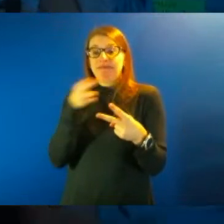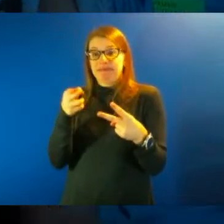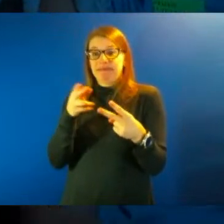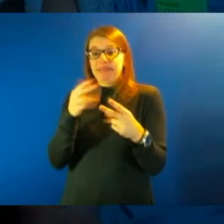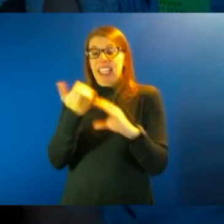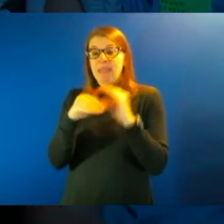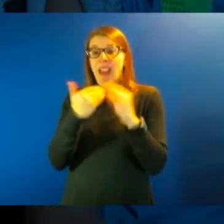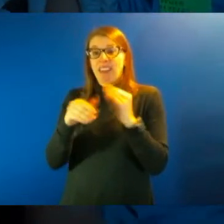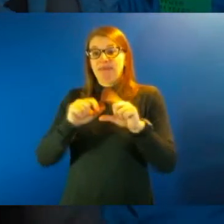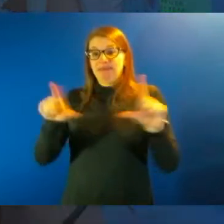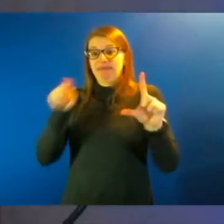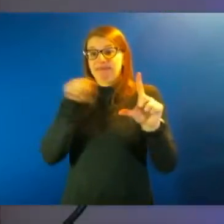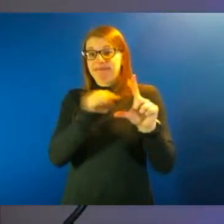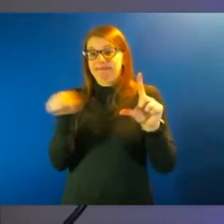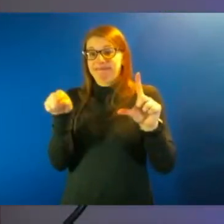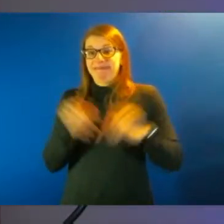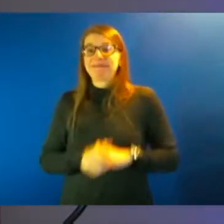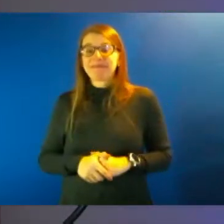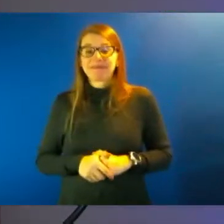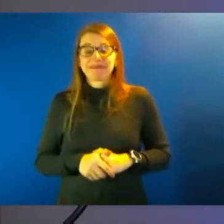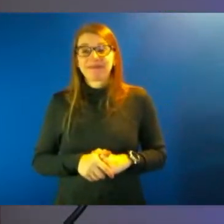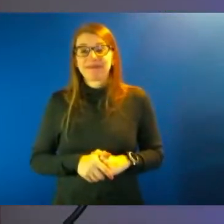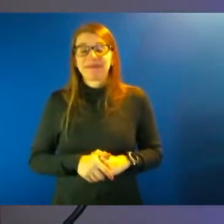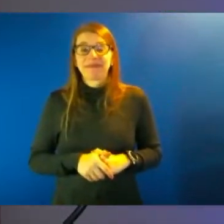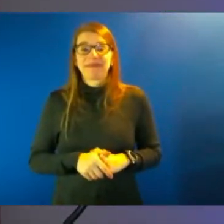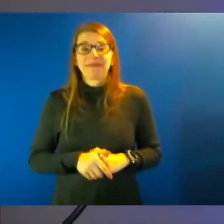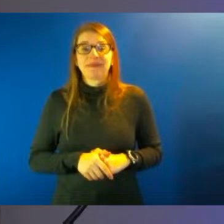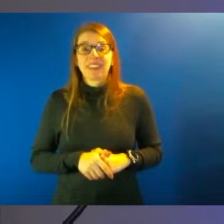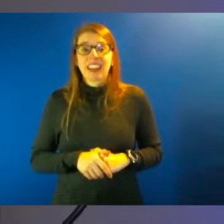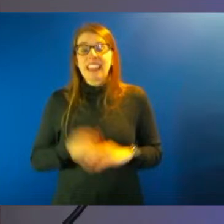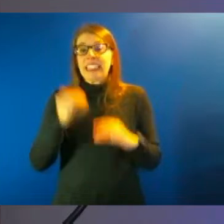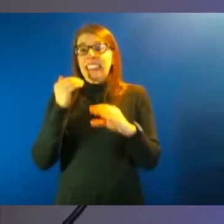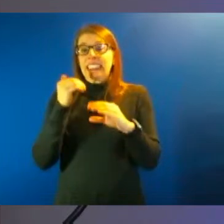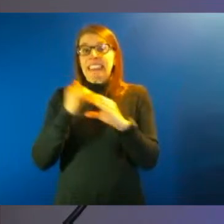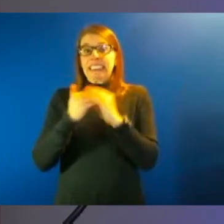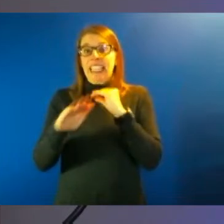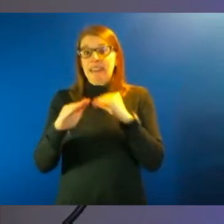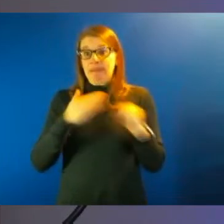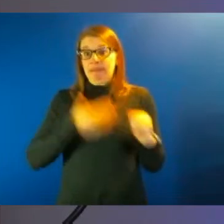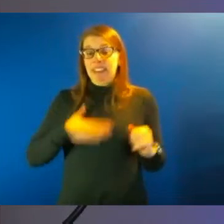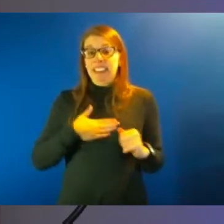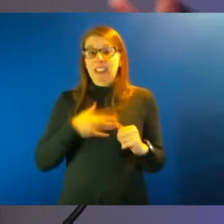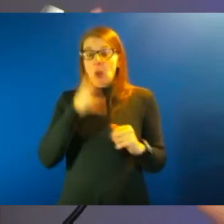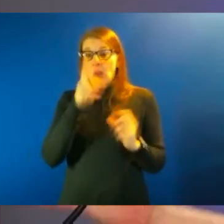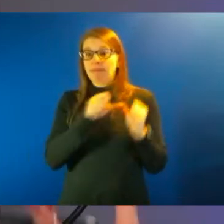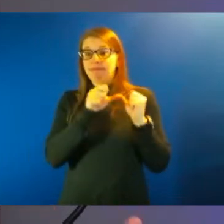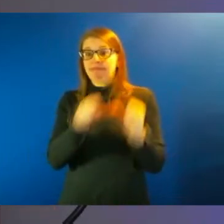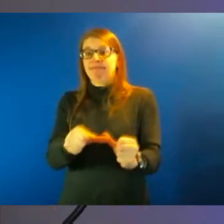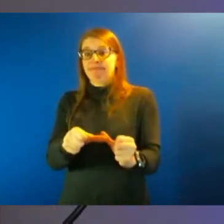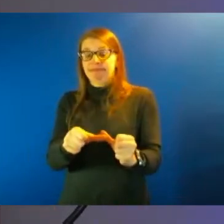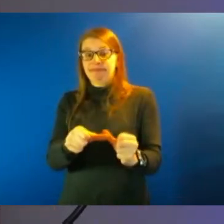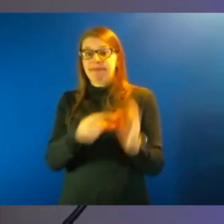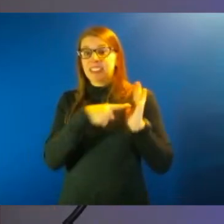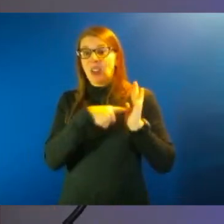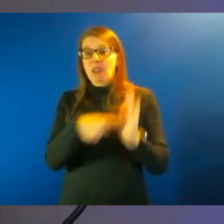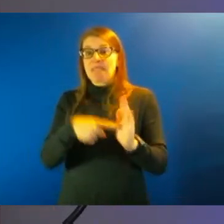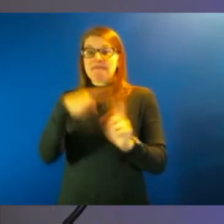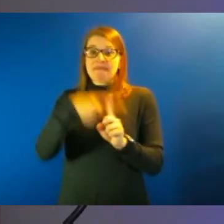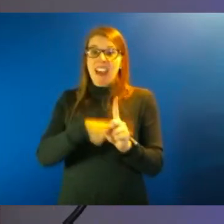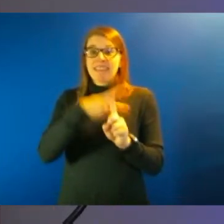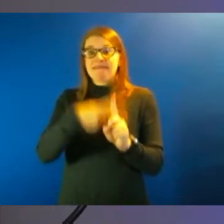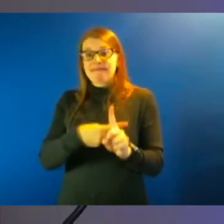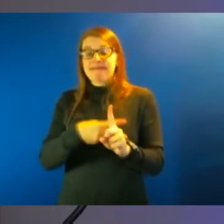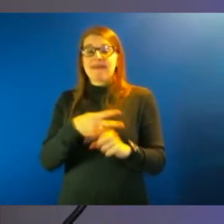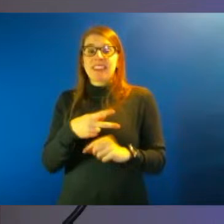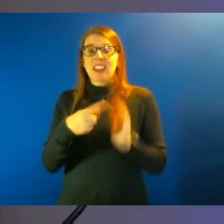medicalnewsnetwork@kumc.edu. There's that information. So get those sent in, and we're going to keep showing those throughout hopefully the next few months, and just showing kids.